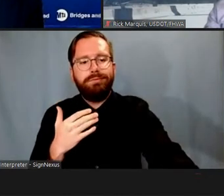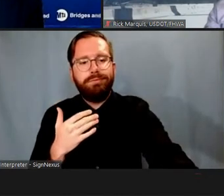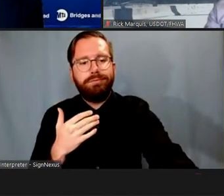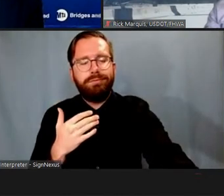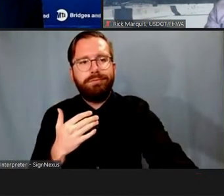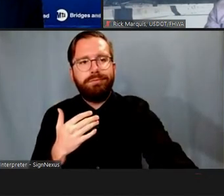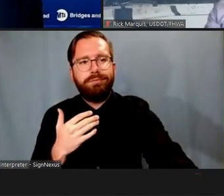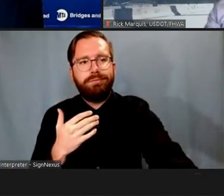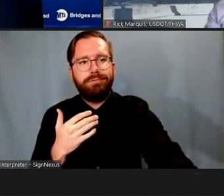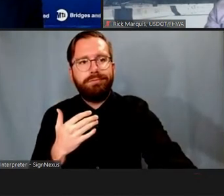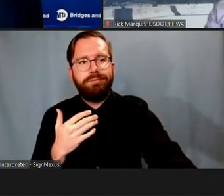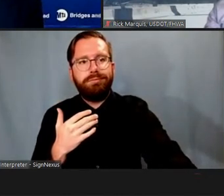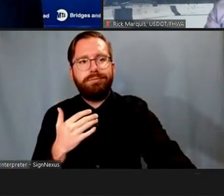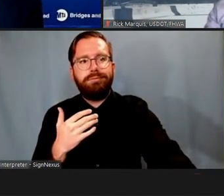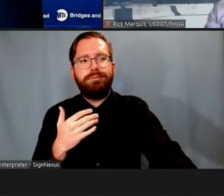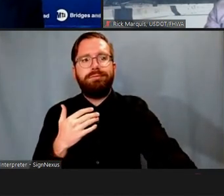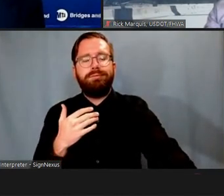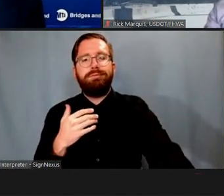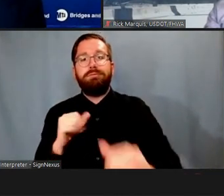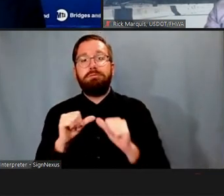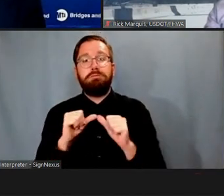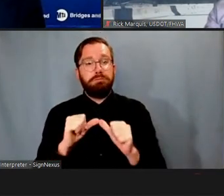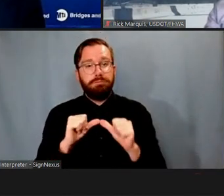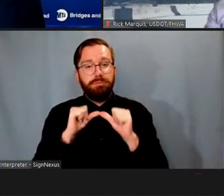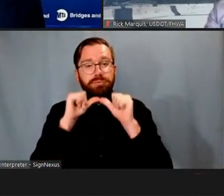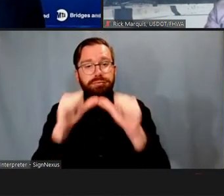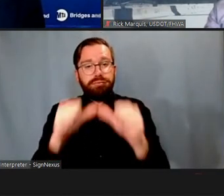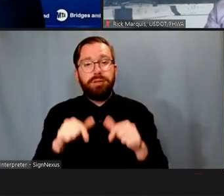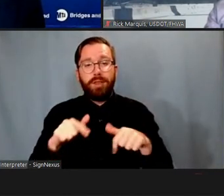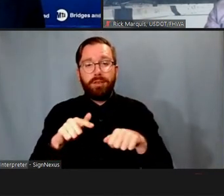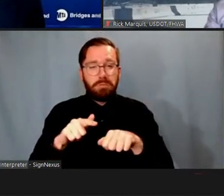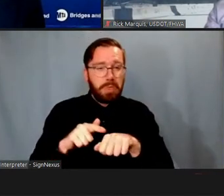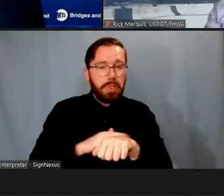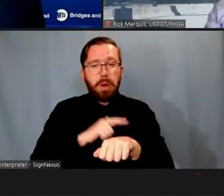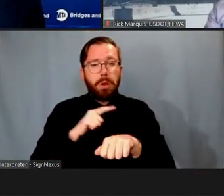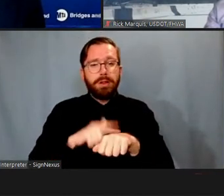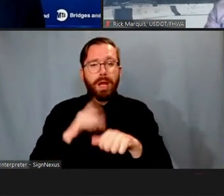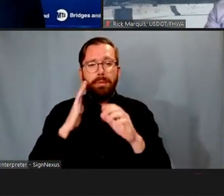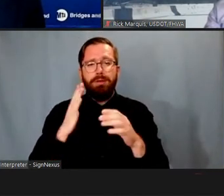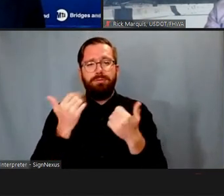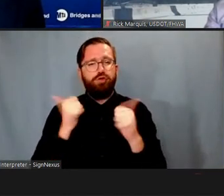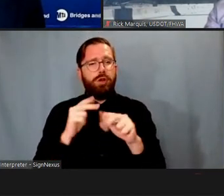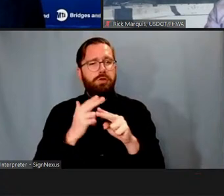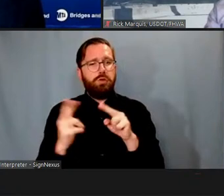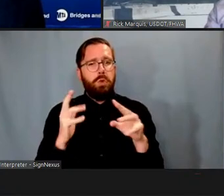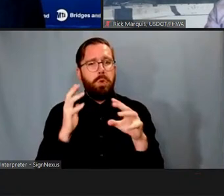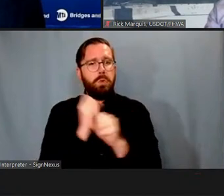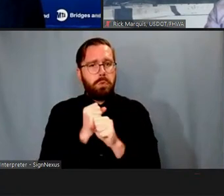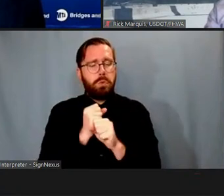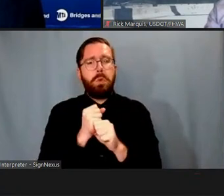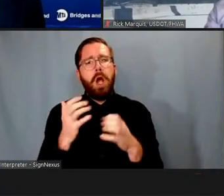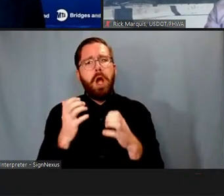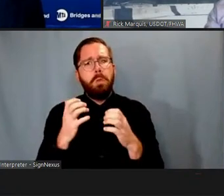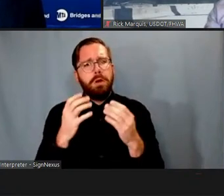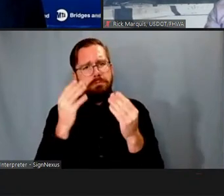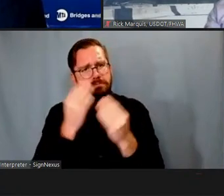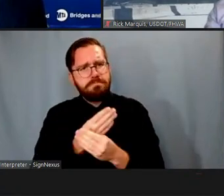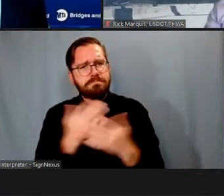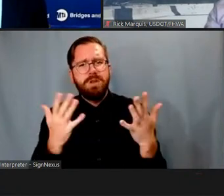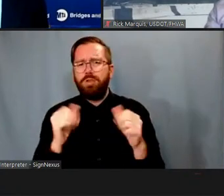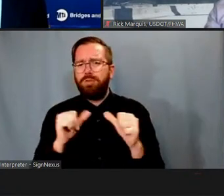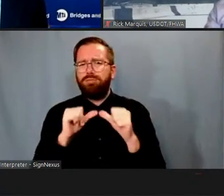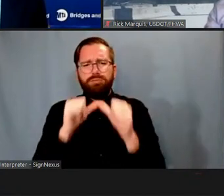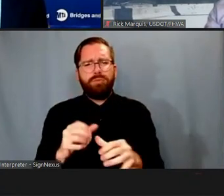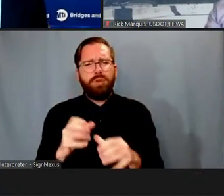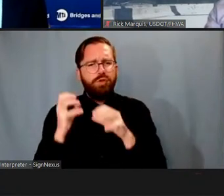this long marathon um i'll try to keep it quick um i just want to tell you guys to stay strong um don't